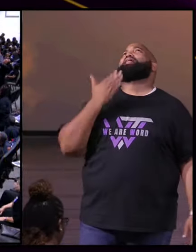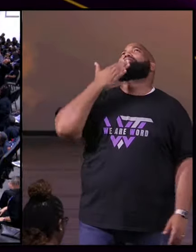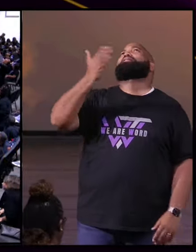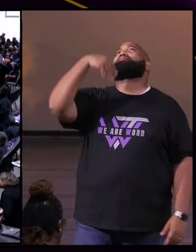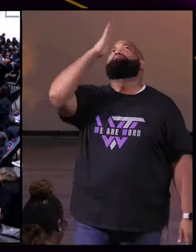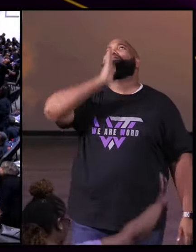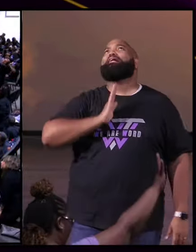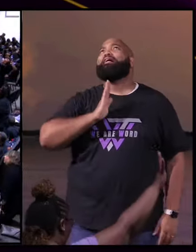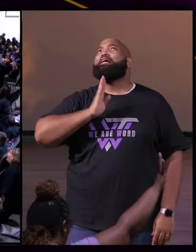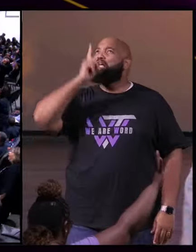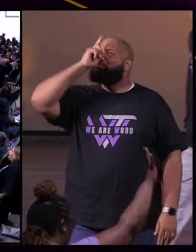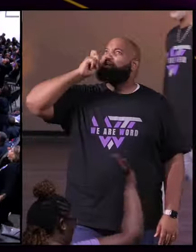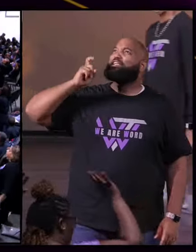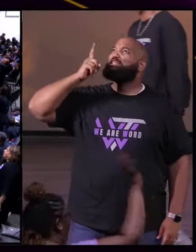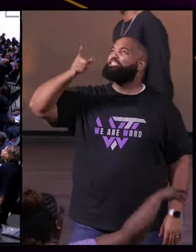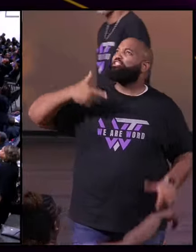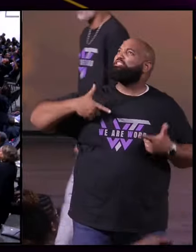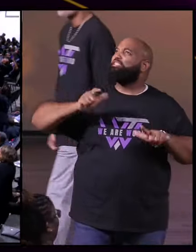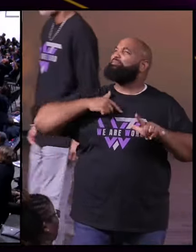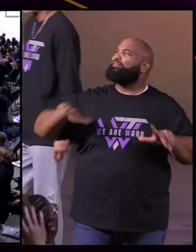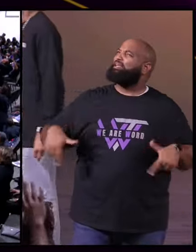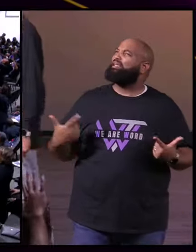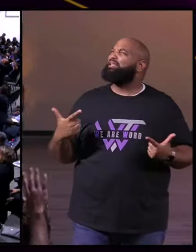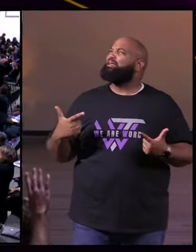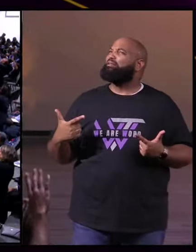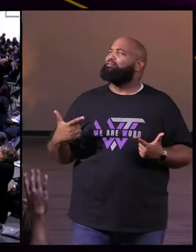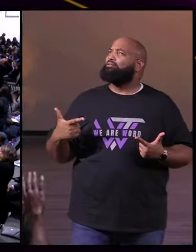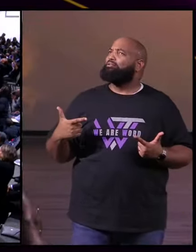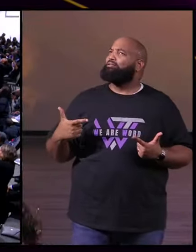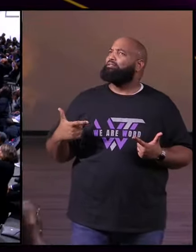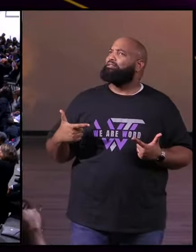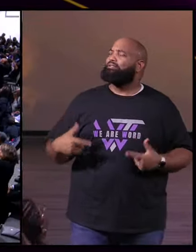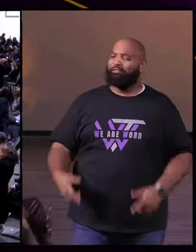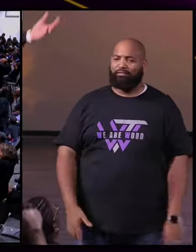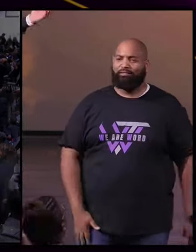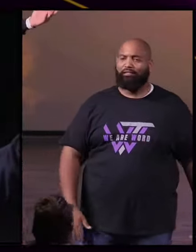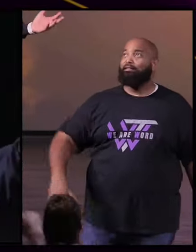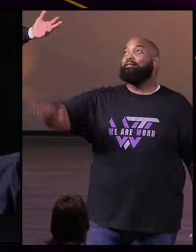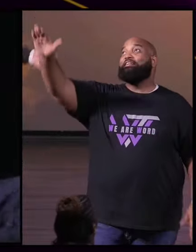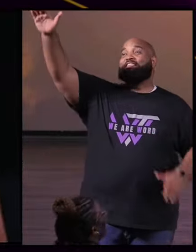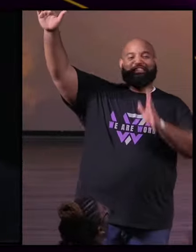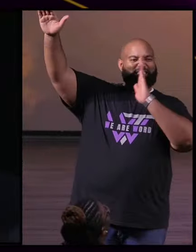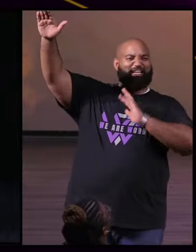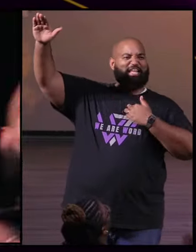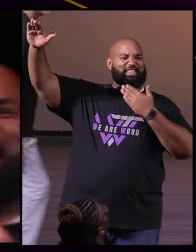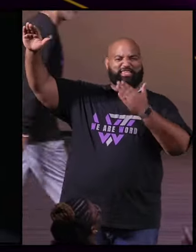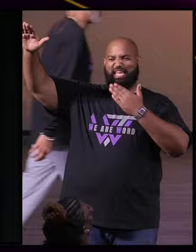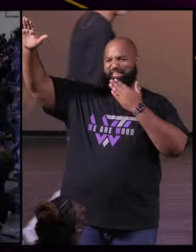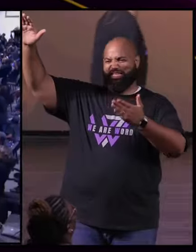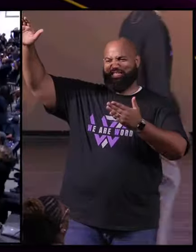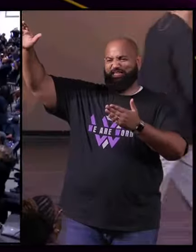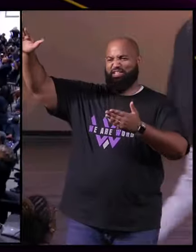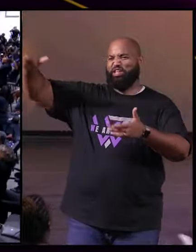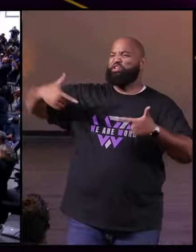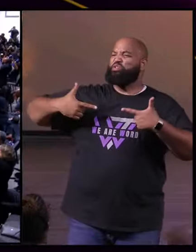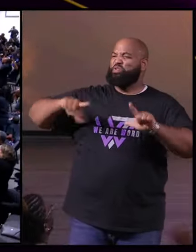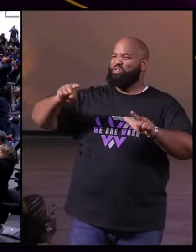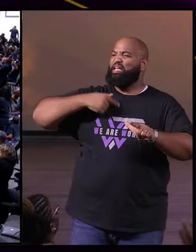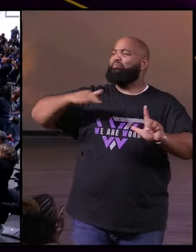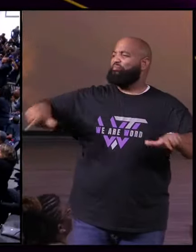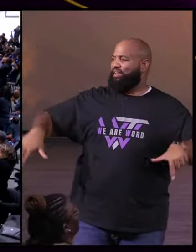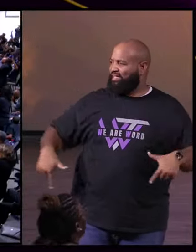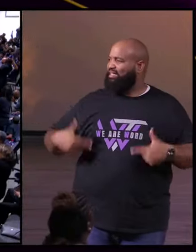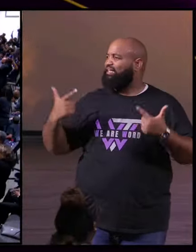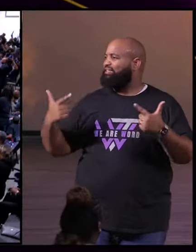God, I thank you for letting me live. Put your hand and say, God, I thank you for letting me